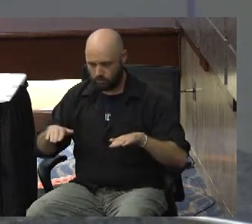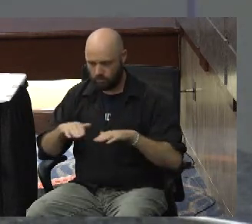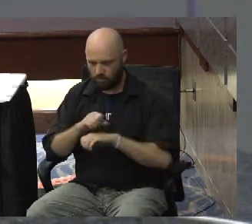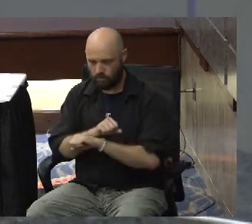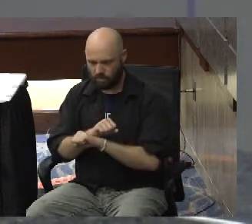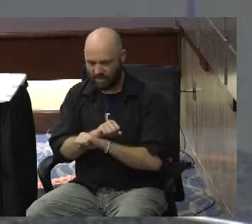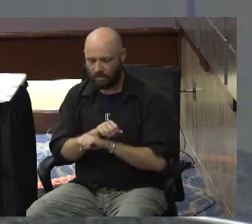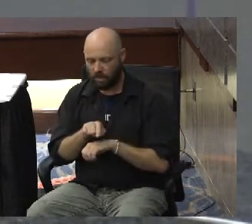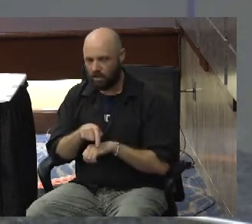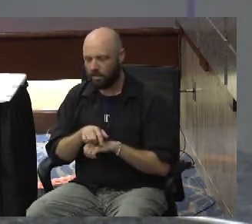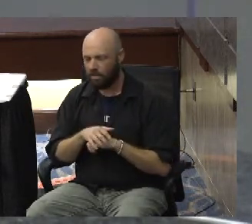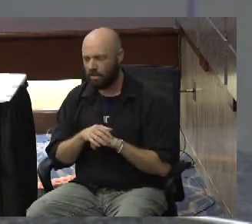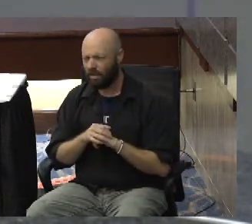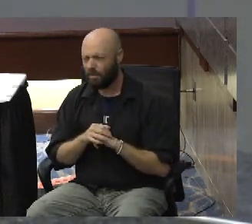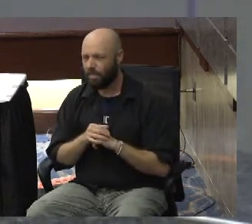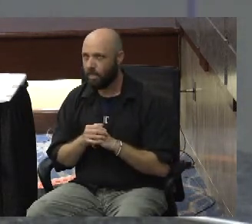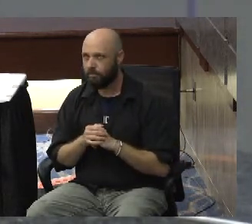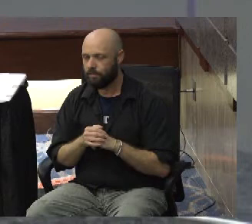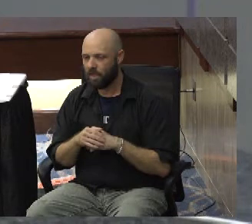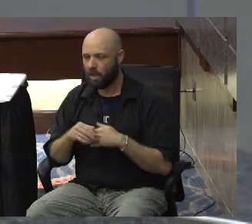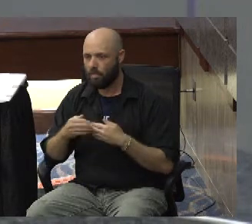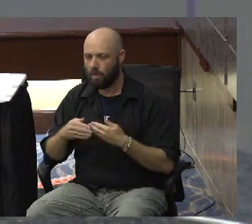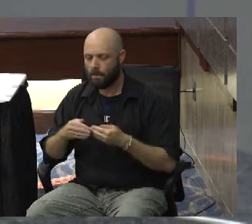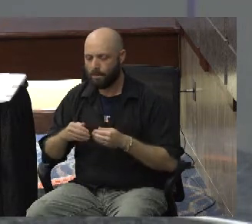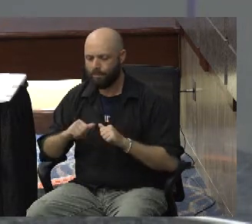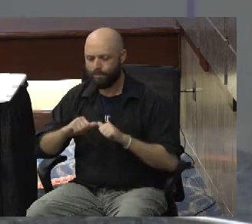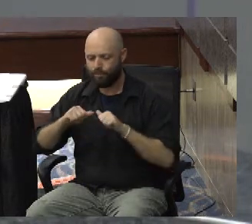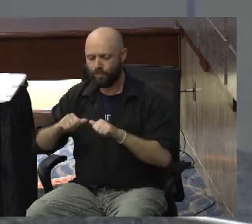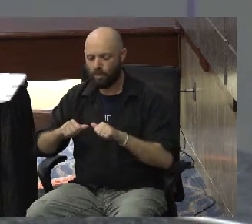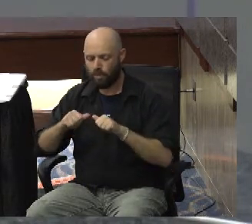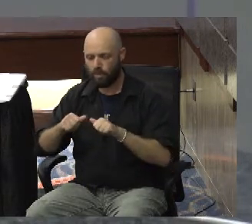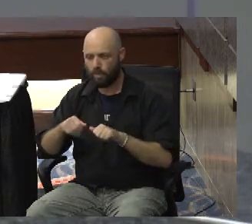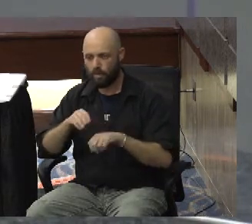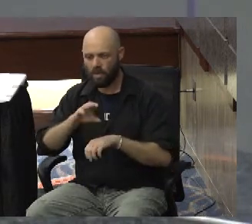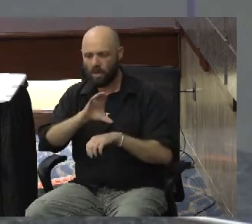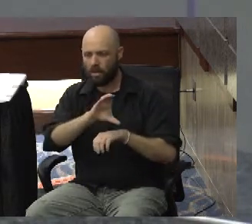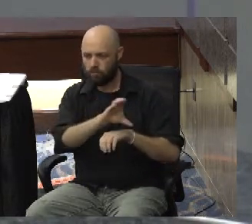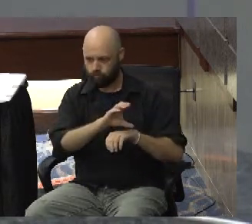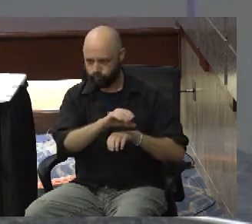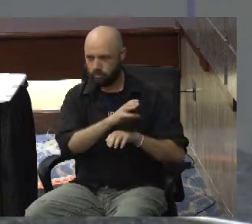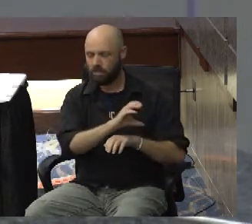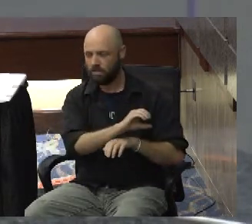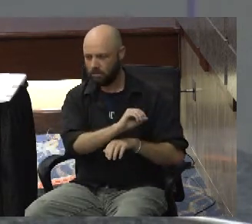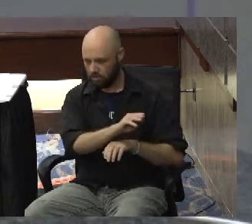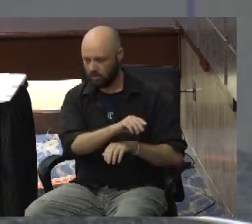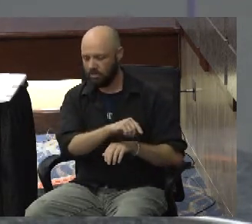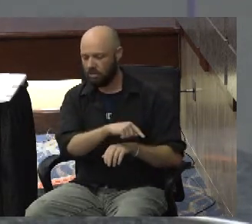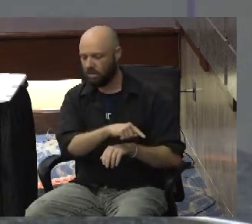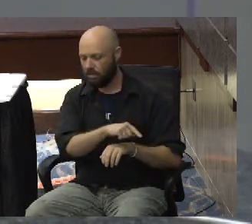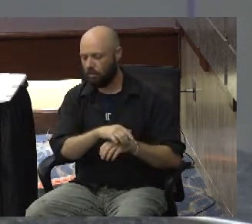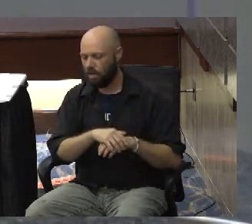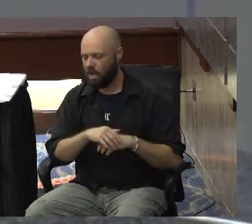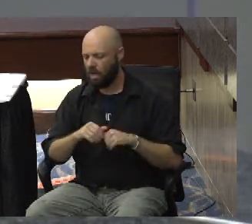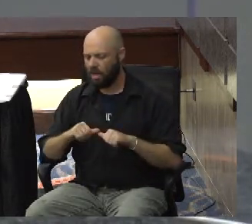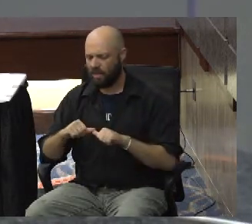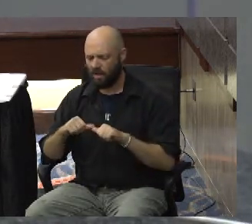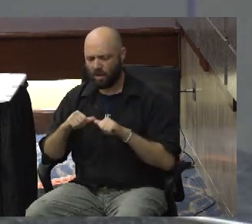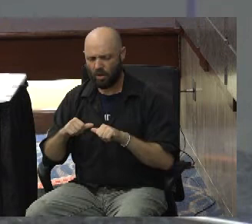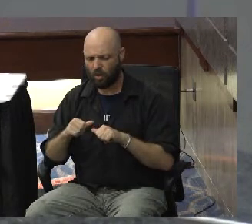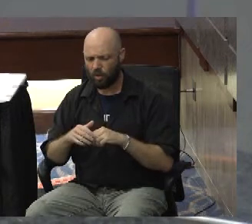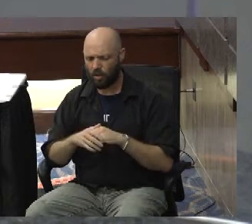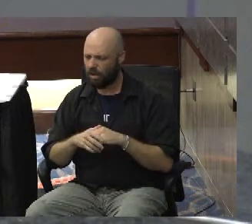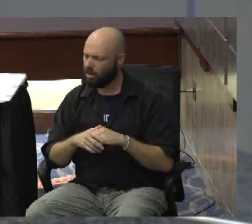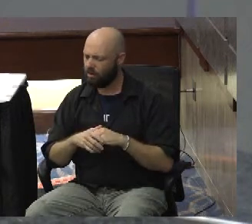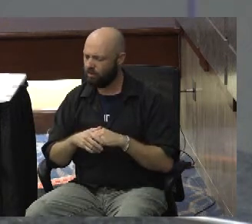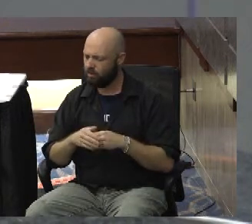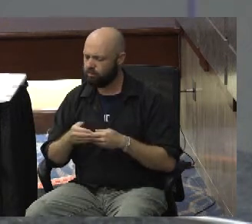appreciate the ongoing billion-dollar initiatives that Mars Wrigley is undertaking to reduce and eliminate this practice. I plan to vote in favor of this business